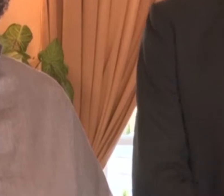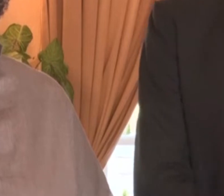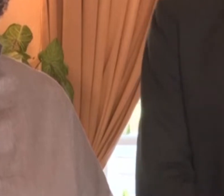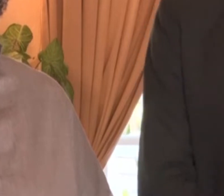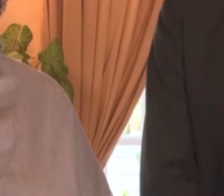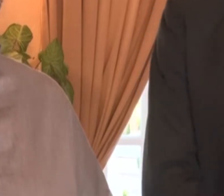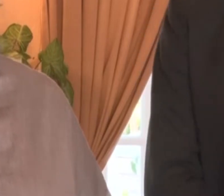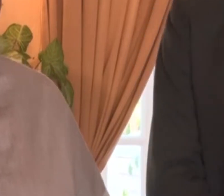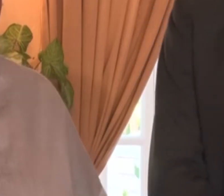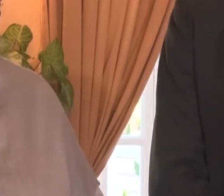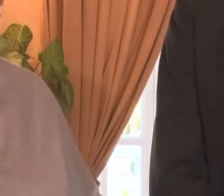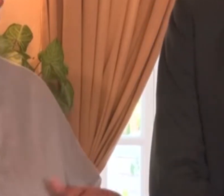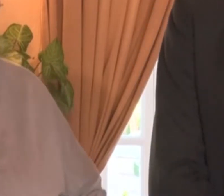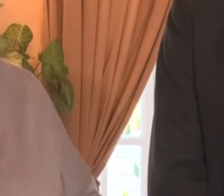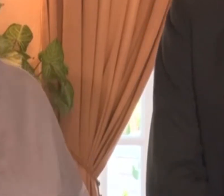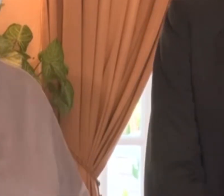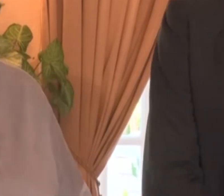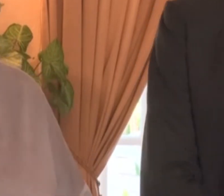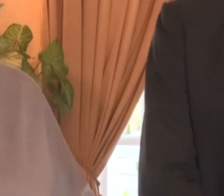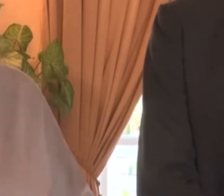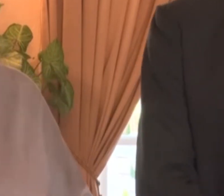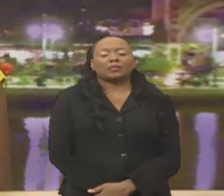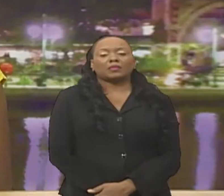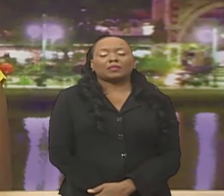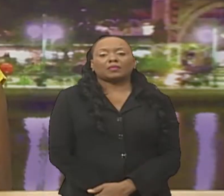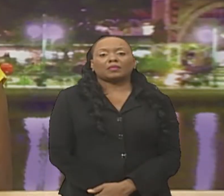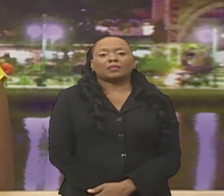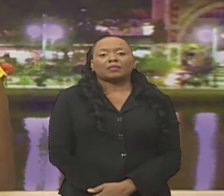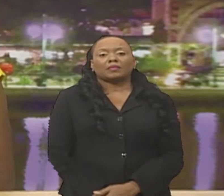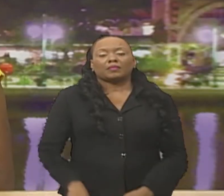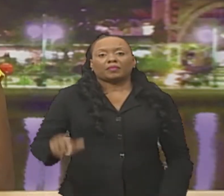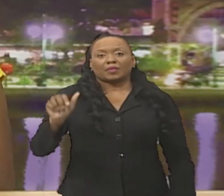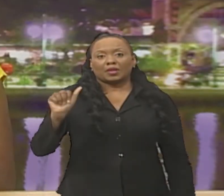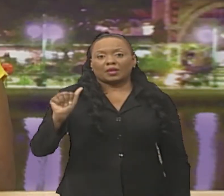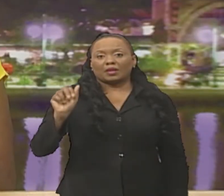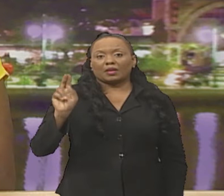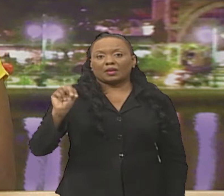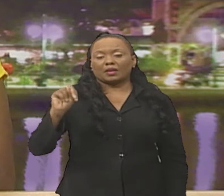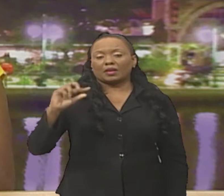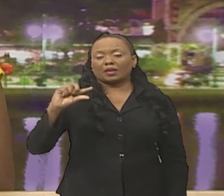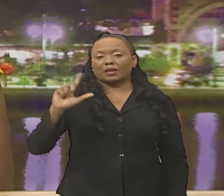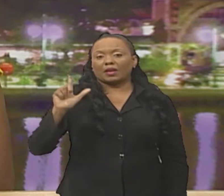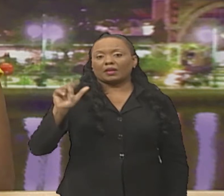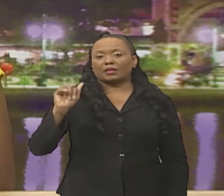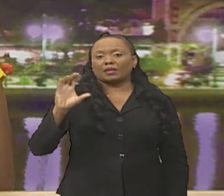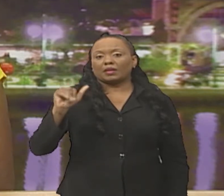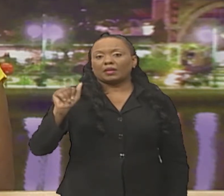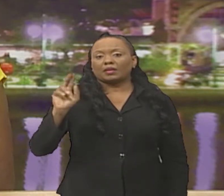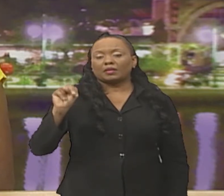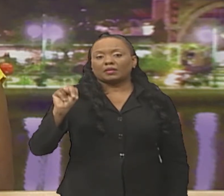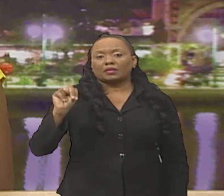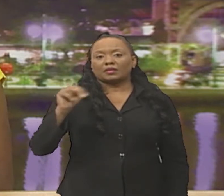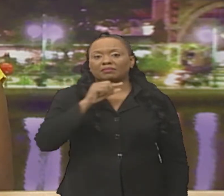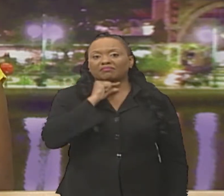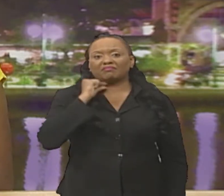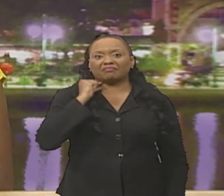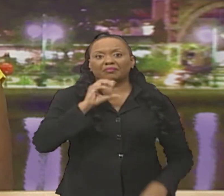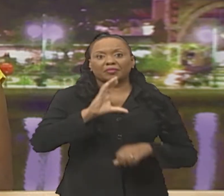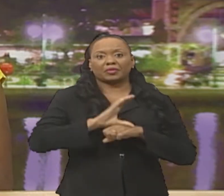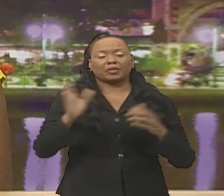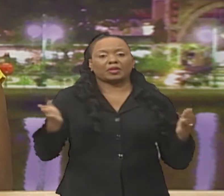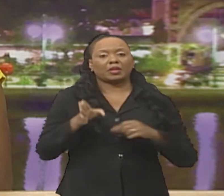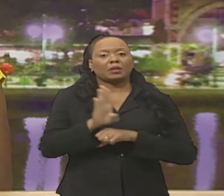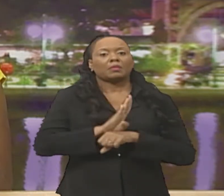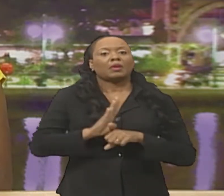as assiduous about doing in recent times. In other news now, the Anglican Church in Barbados has officially put